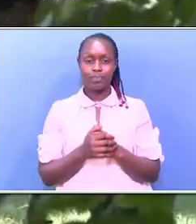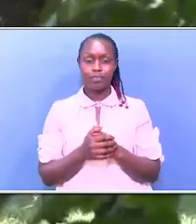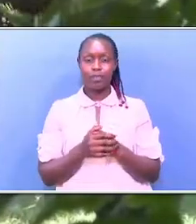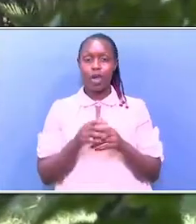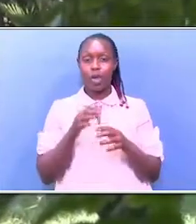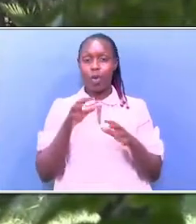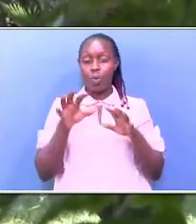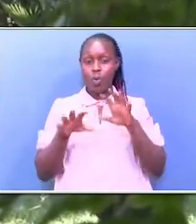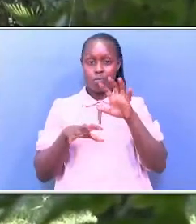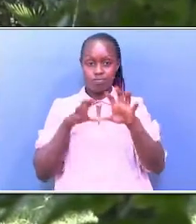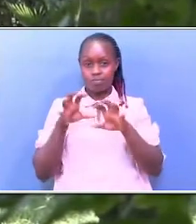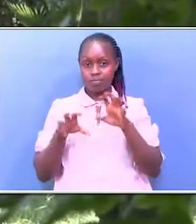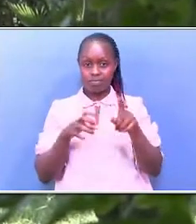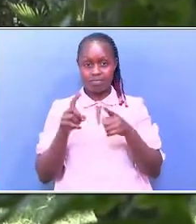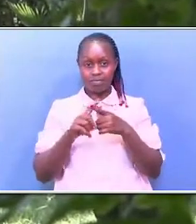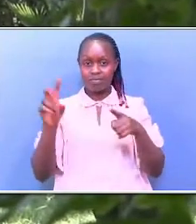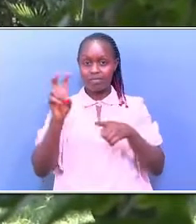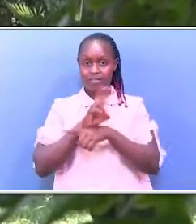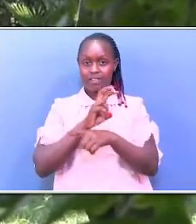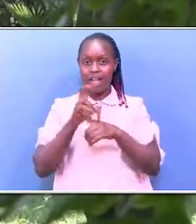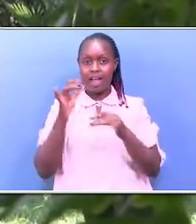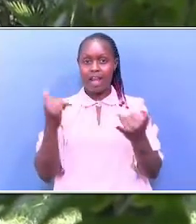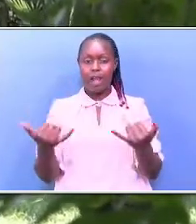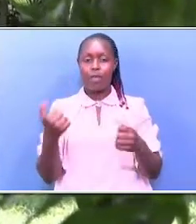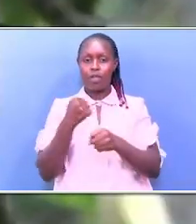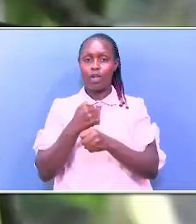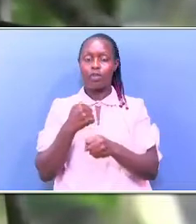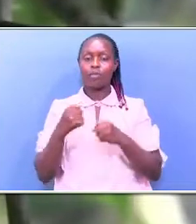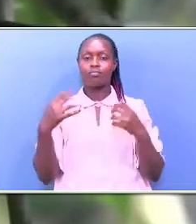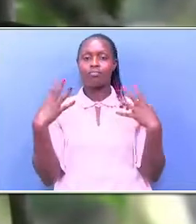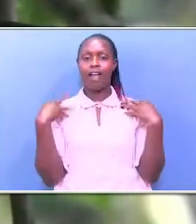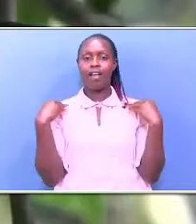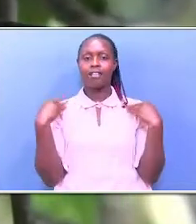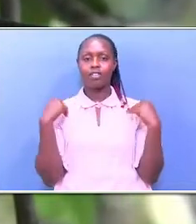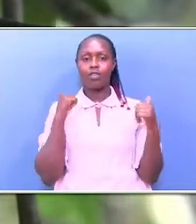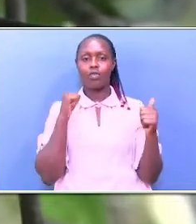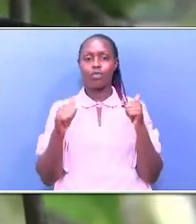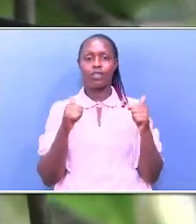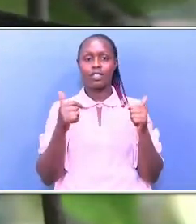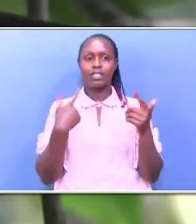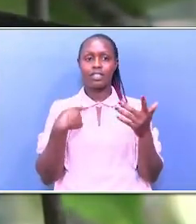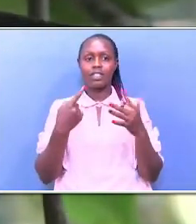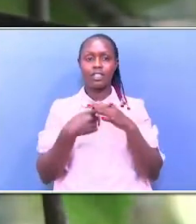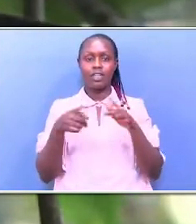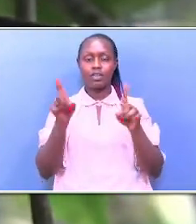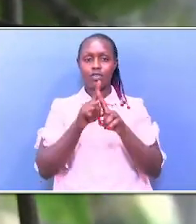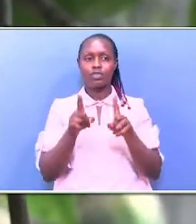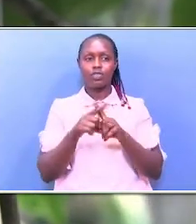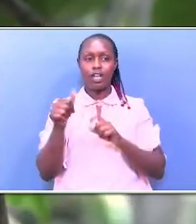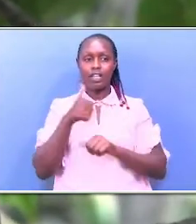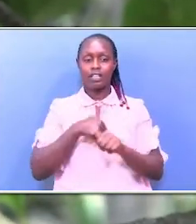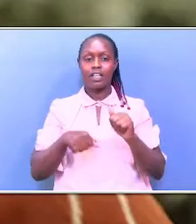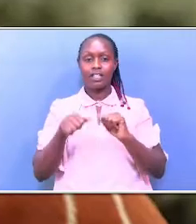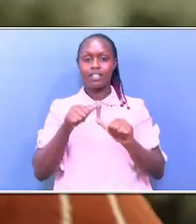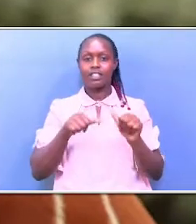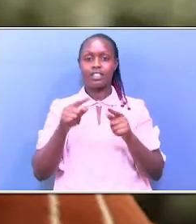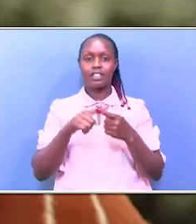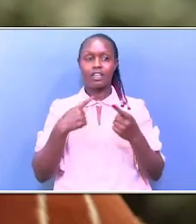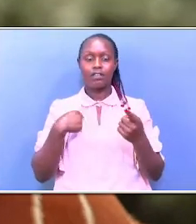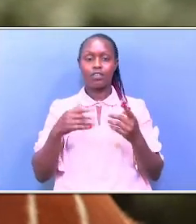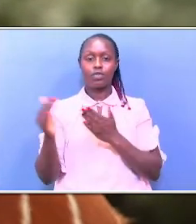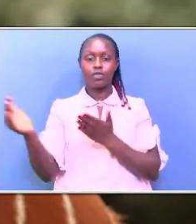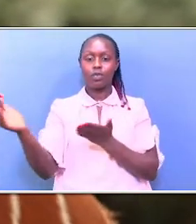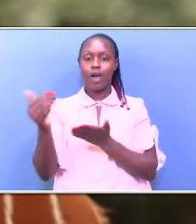Wildlife conservationists are currently conducting an exercise dubbed the scientific trap camera to gather